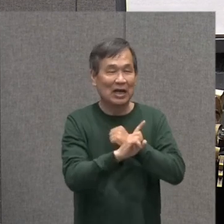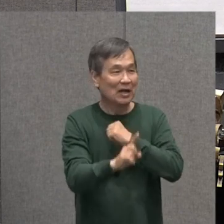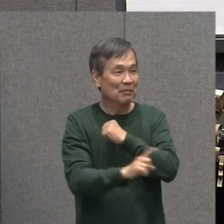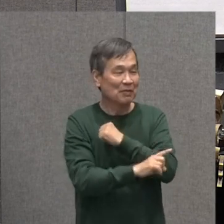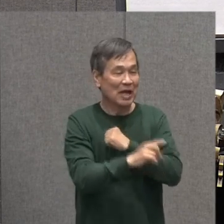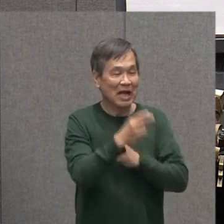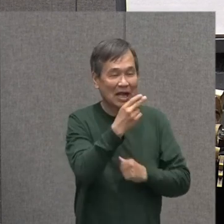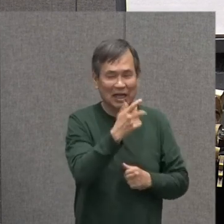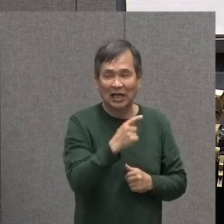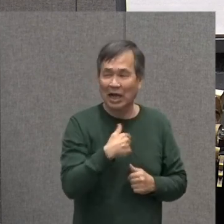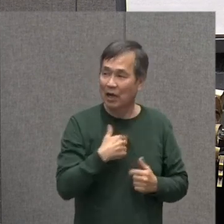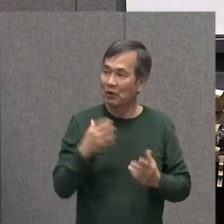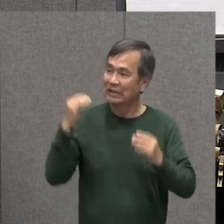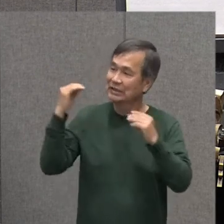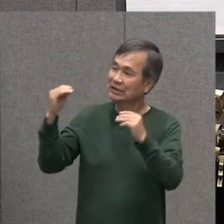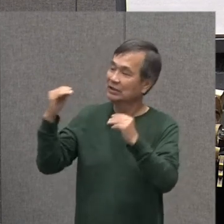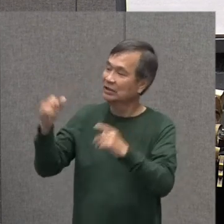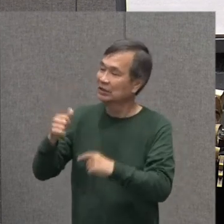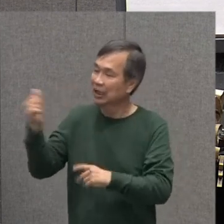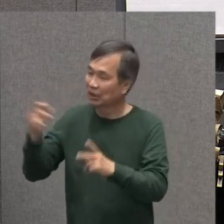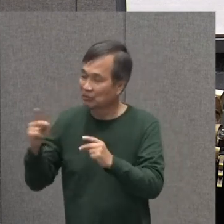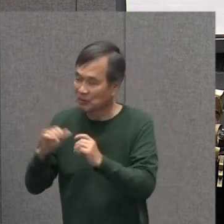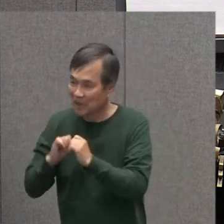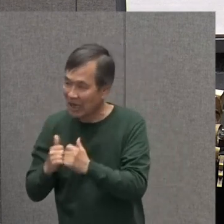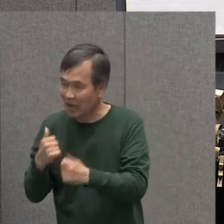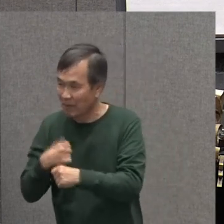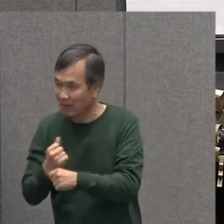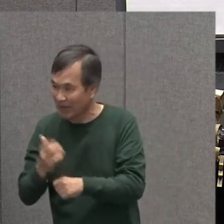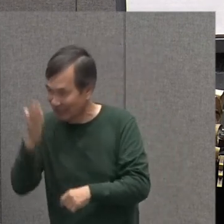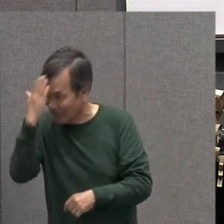someone else how to make paper bag hats. That's right.